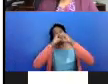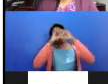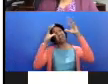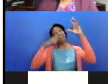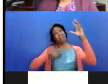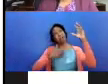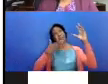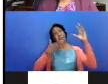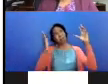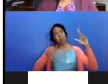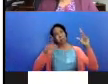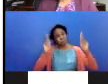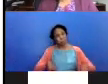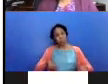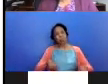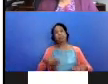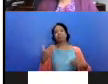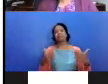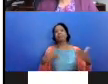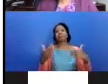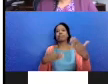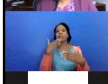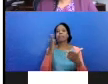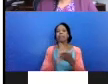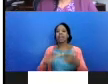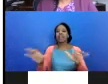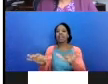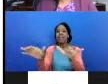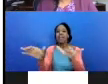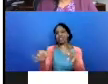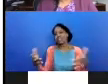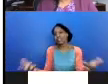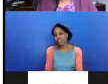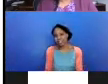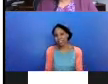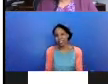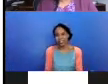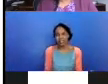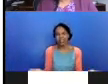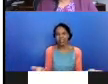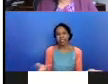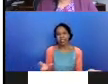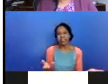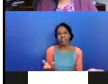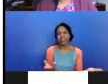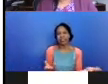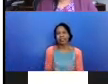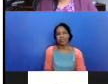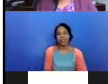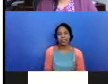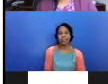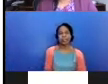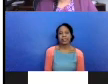I want to look at so just a little deeper look at safety. So I wanted to preface that